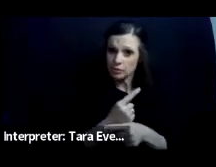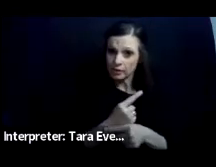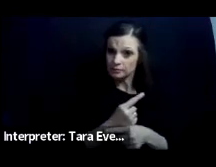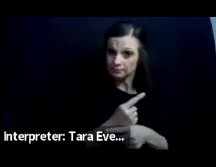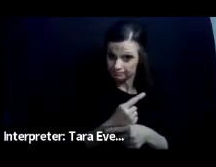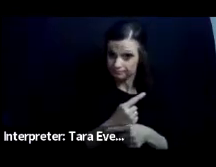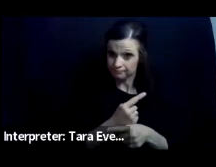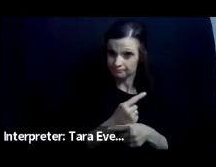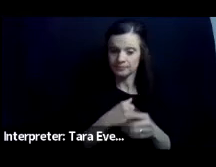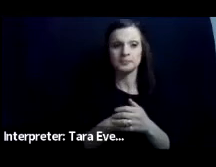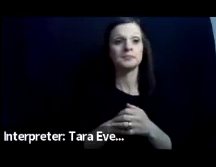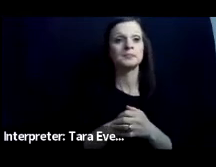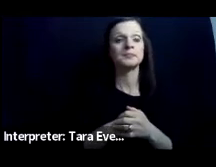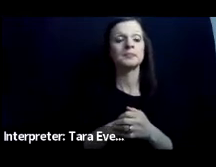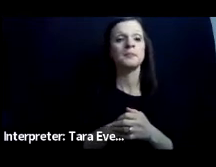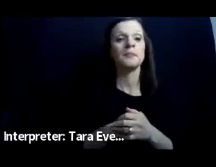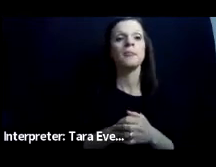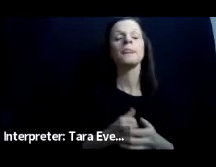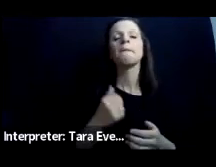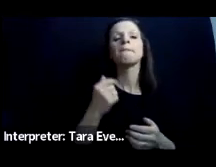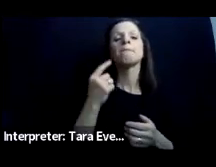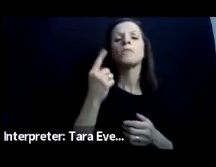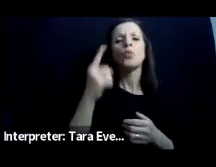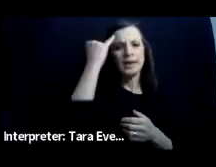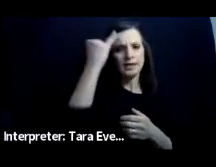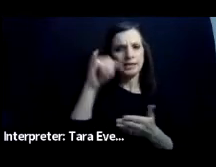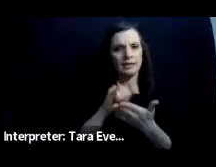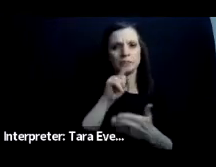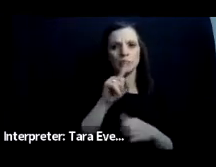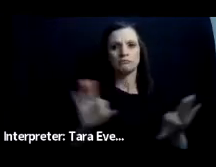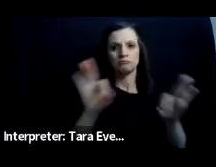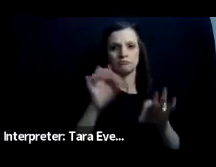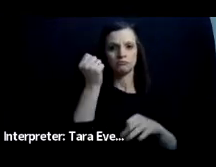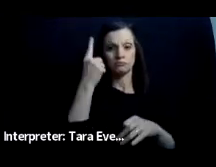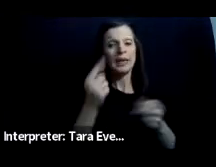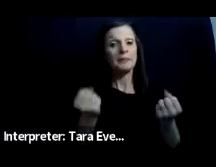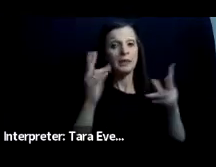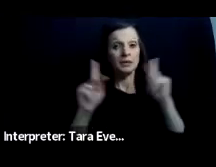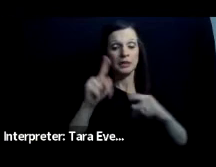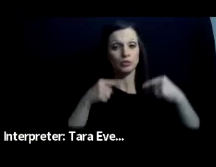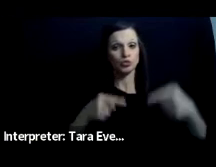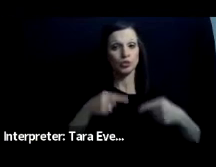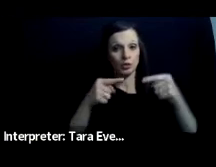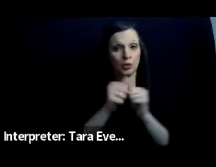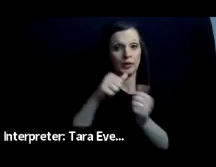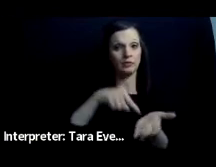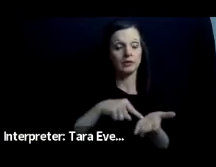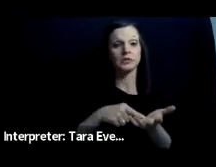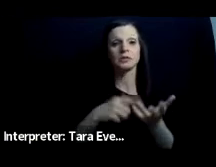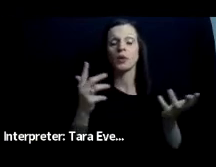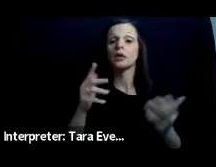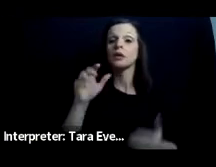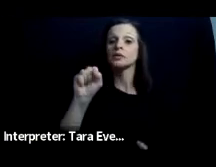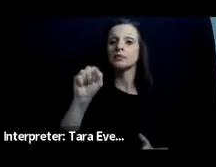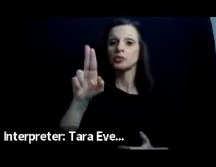One of the deals that's important to understand, and a lot of people have trouble with this, is that substance use disorders